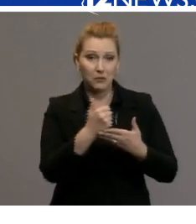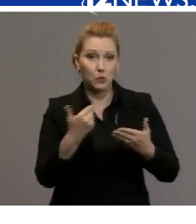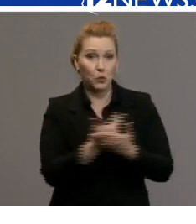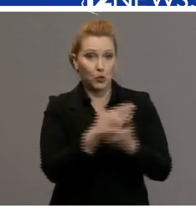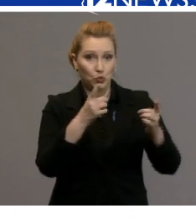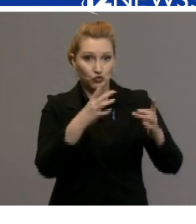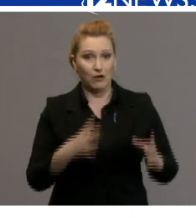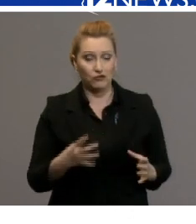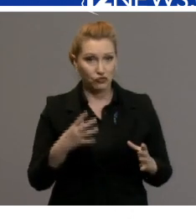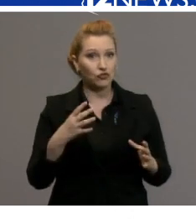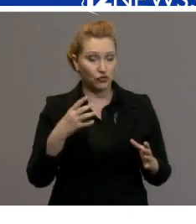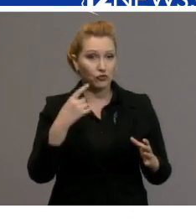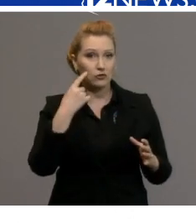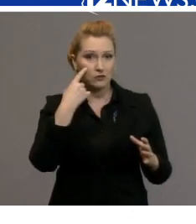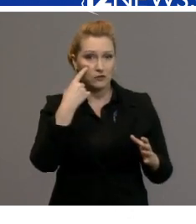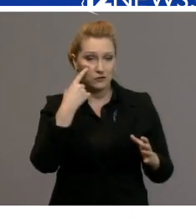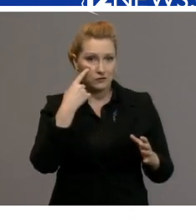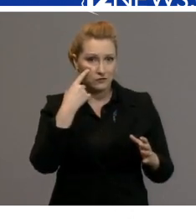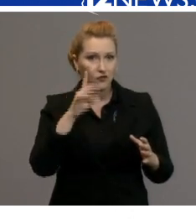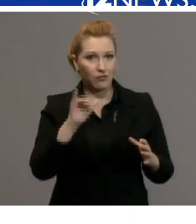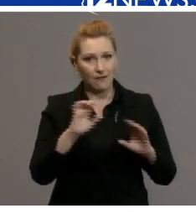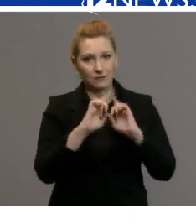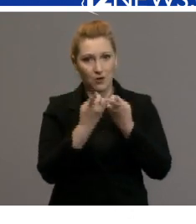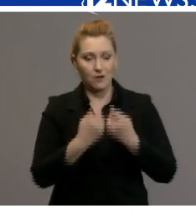the Department of Economic Security.